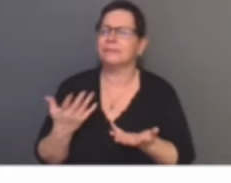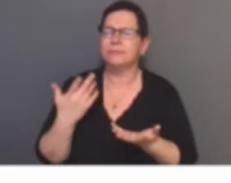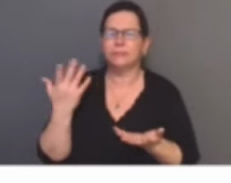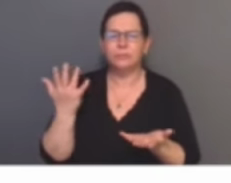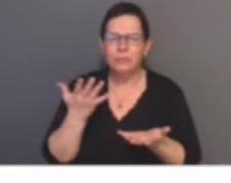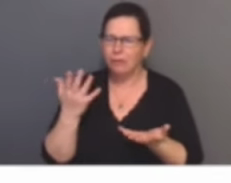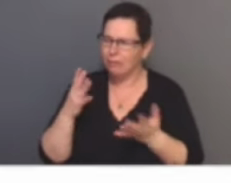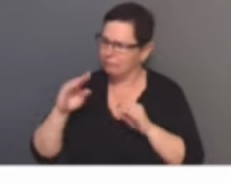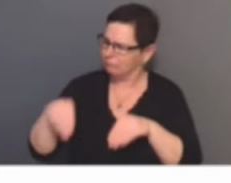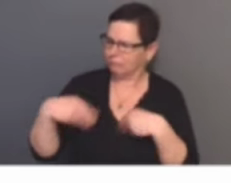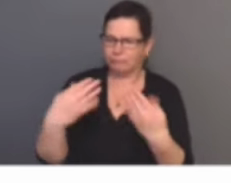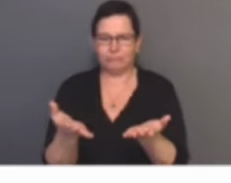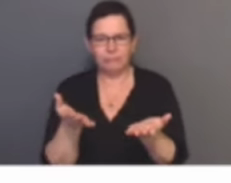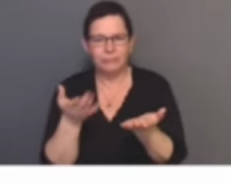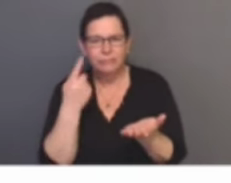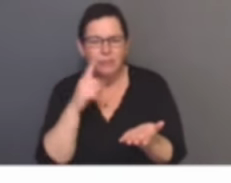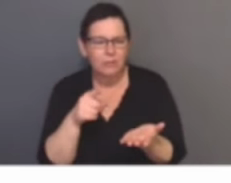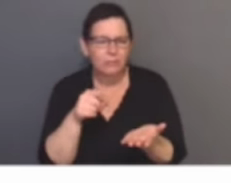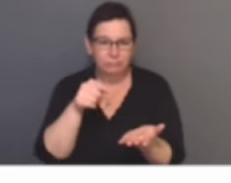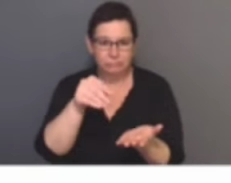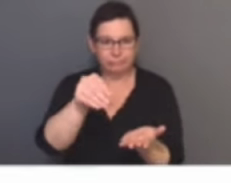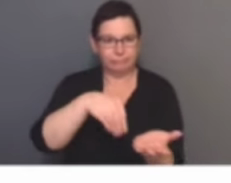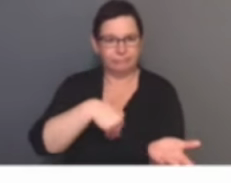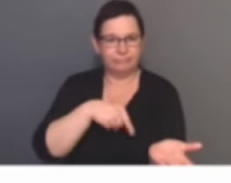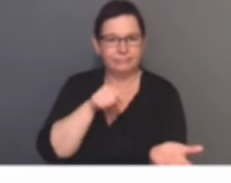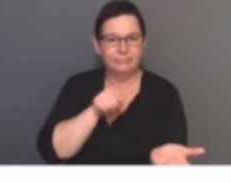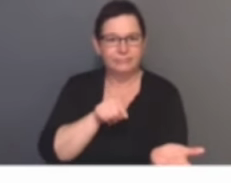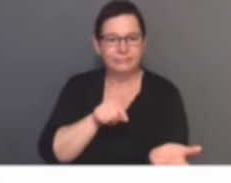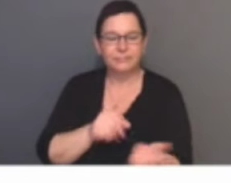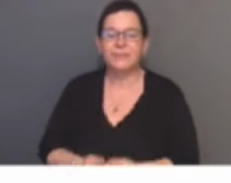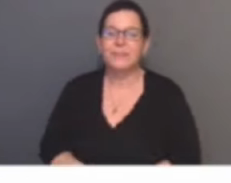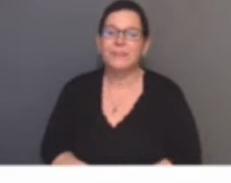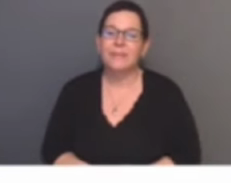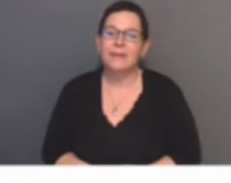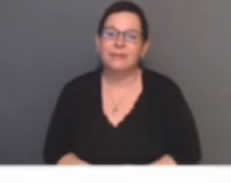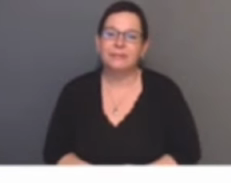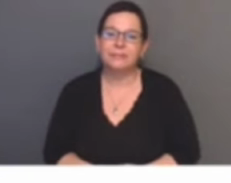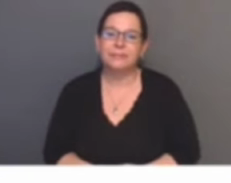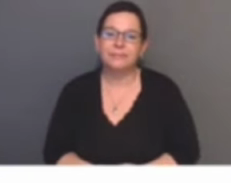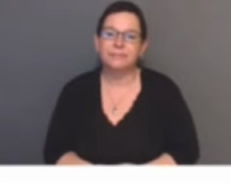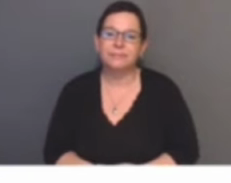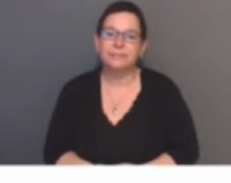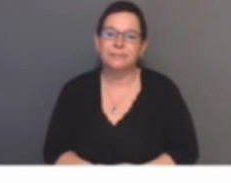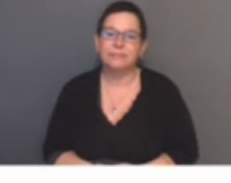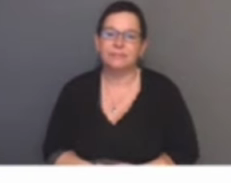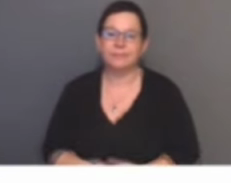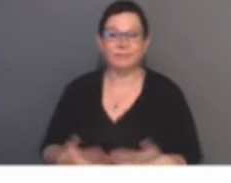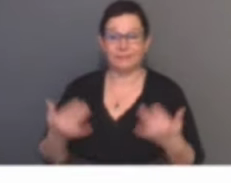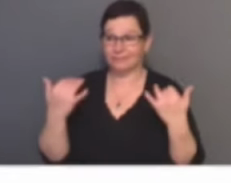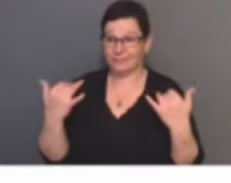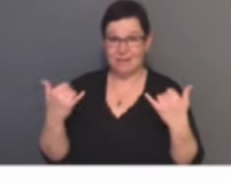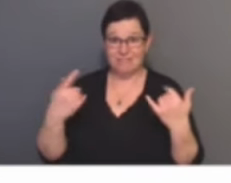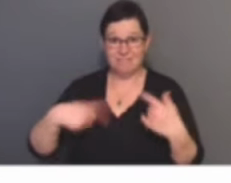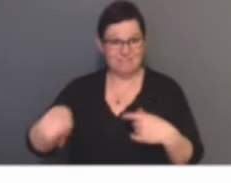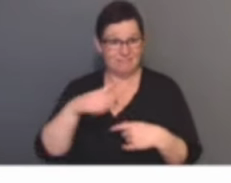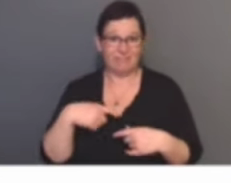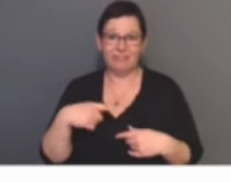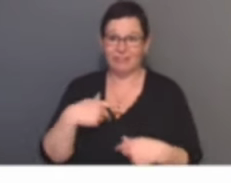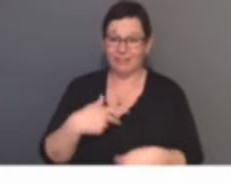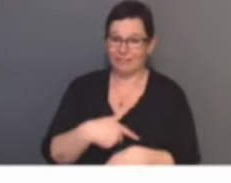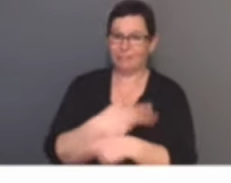Given that we are meeting virtually, I would like to begin by acknowledging the traditional territories of